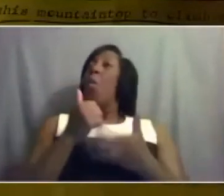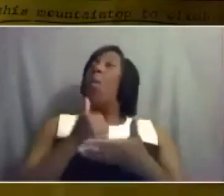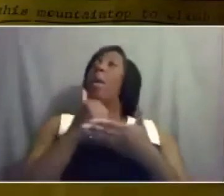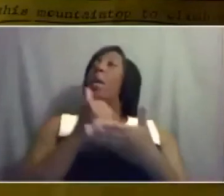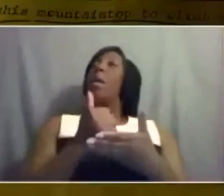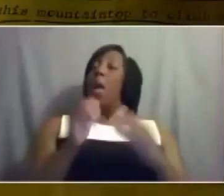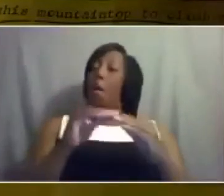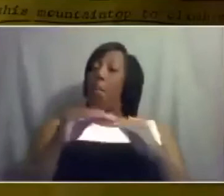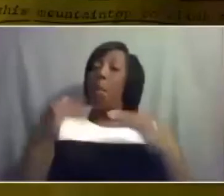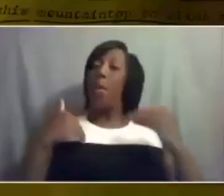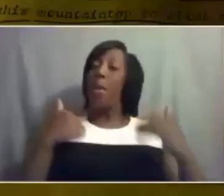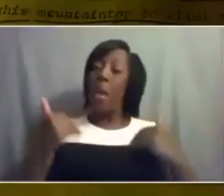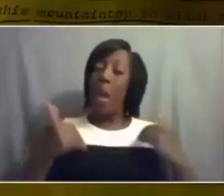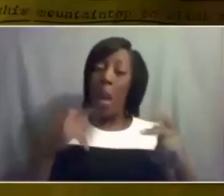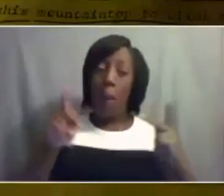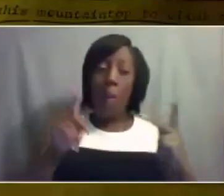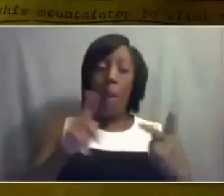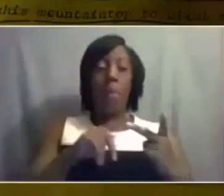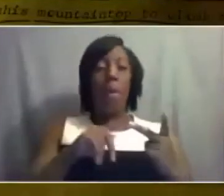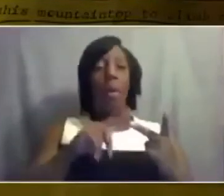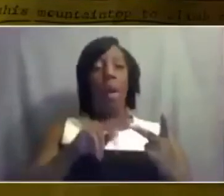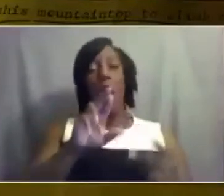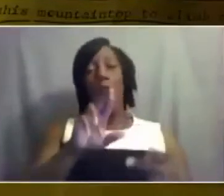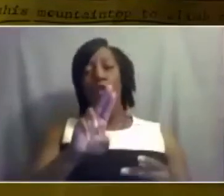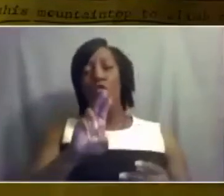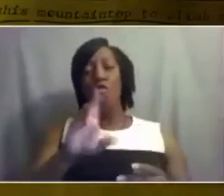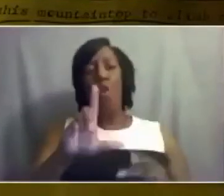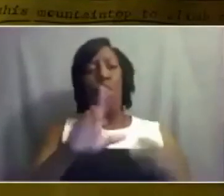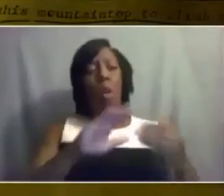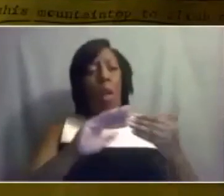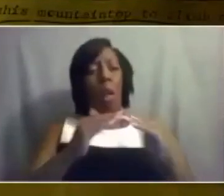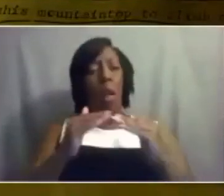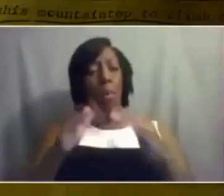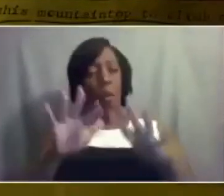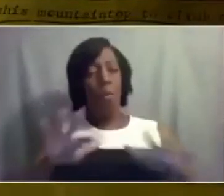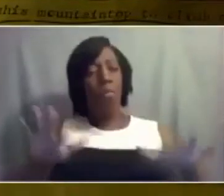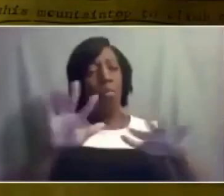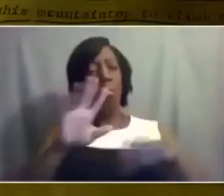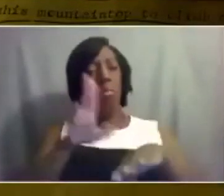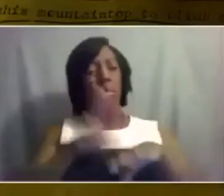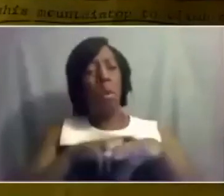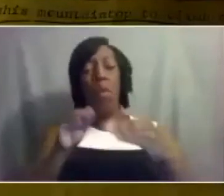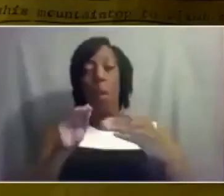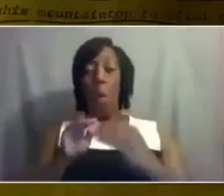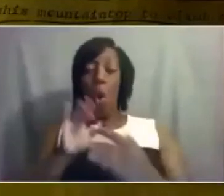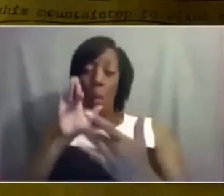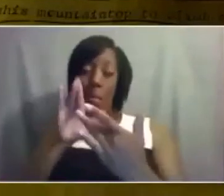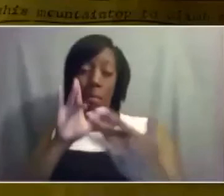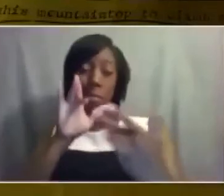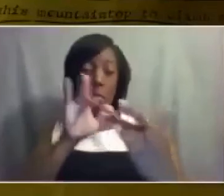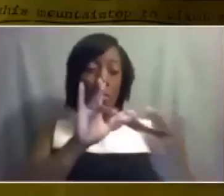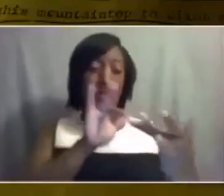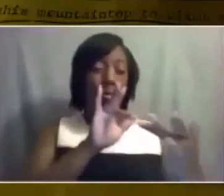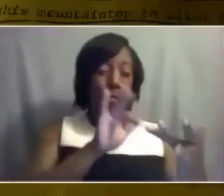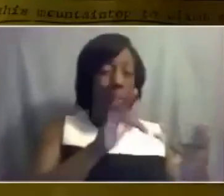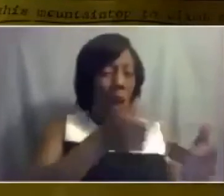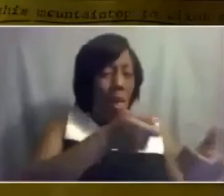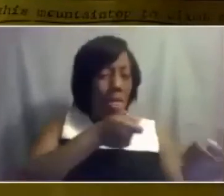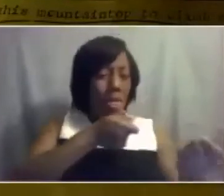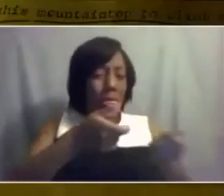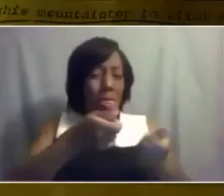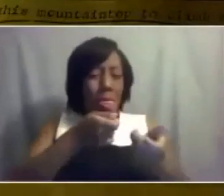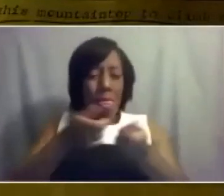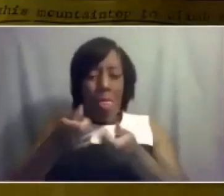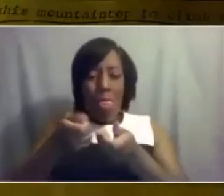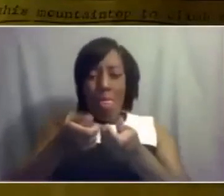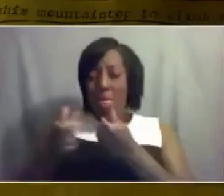our rural communities across this nation, the more that we can then continue to be pulling our energy to move